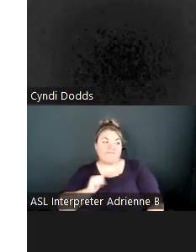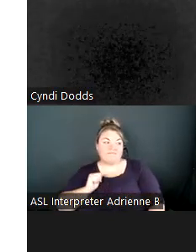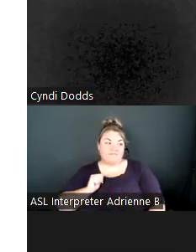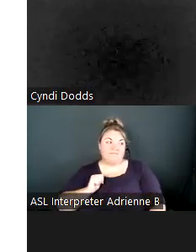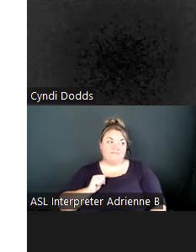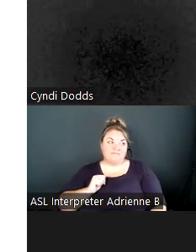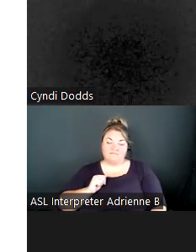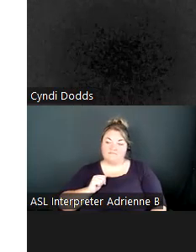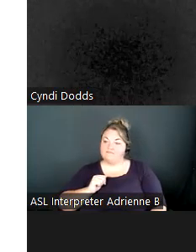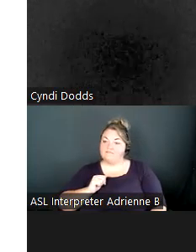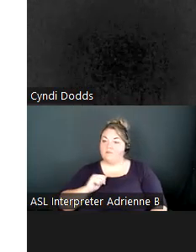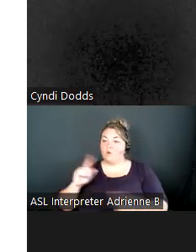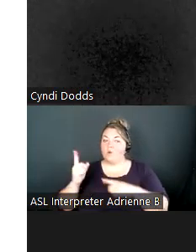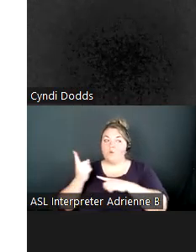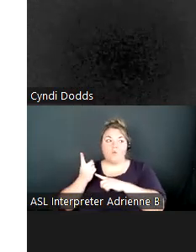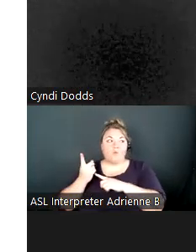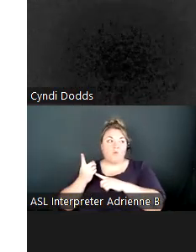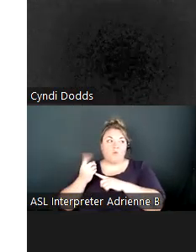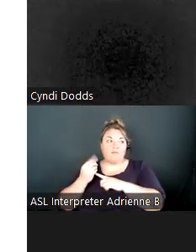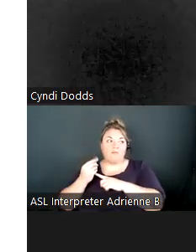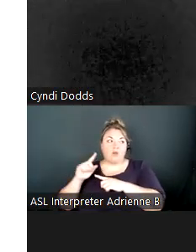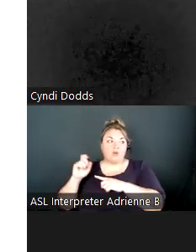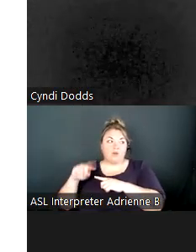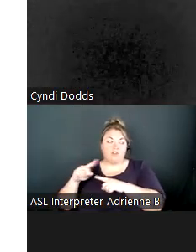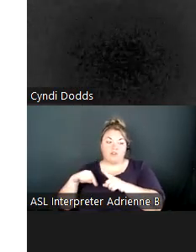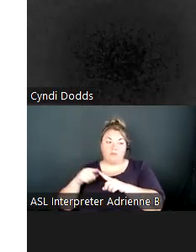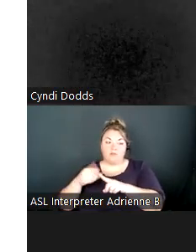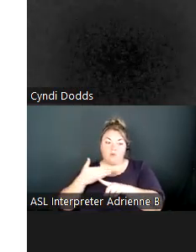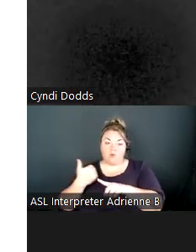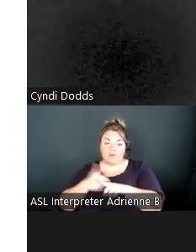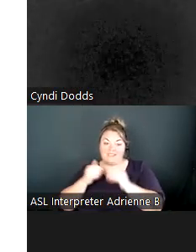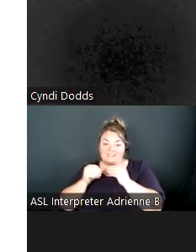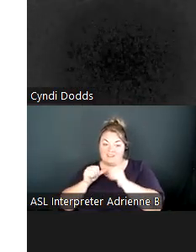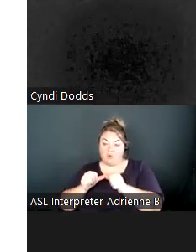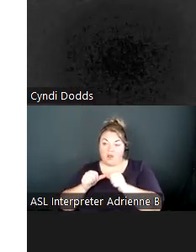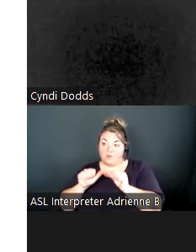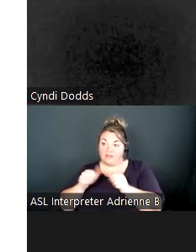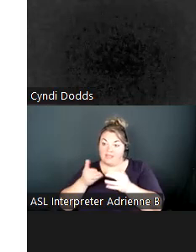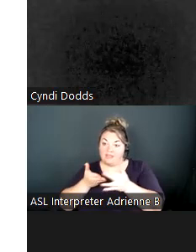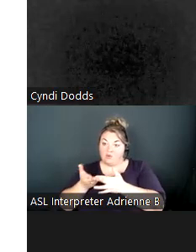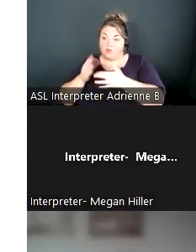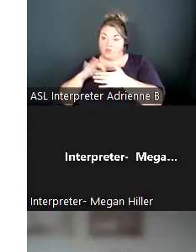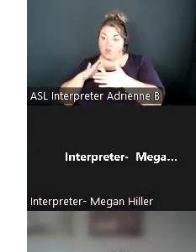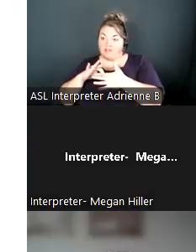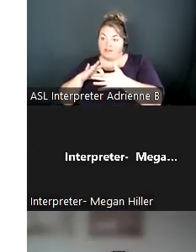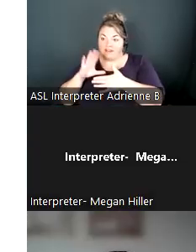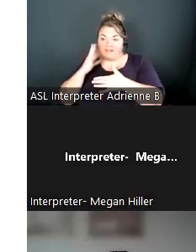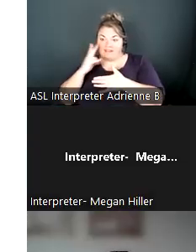And we'll take one more question before we continue on so we can get through our content. I see Cindy's got her hand